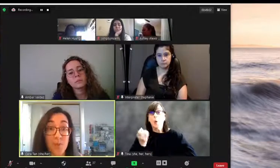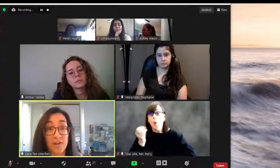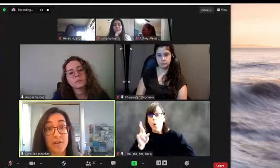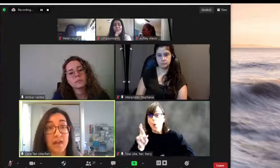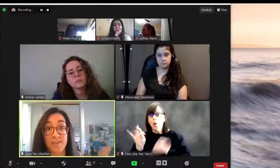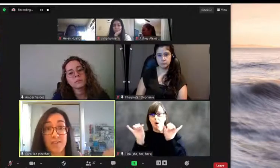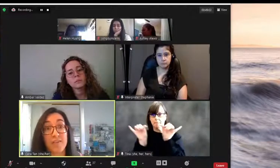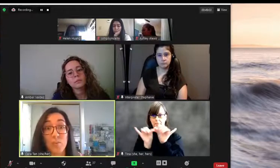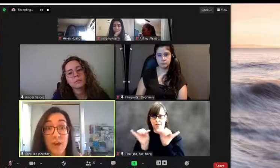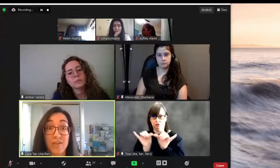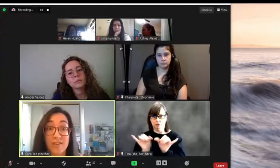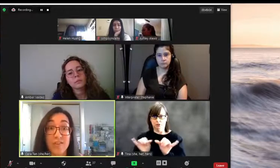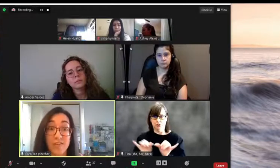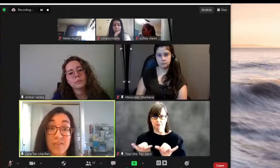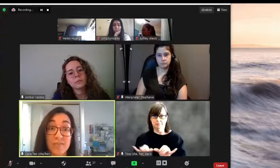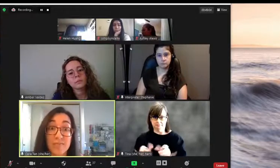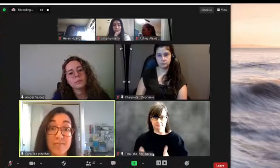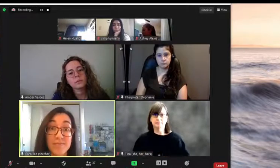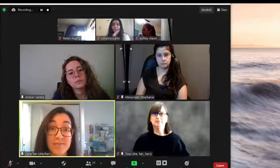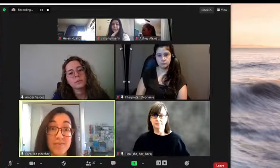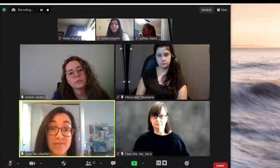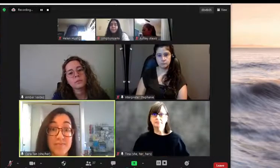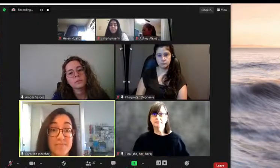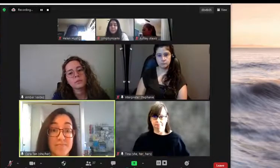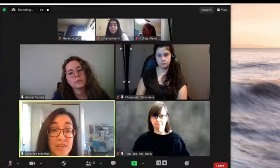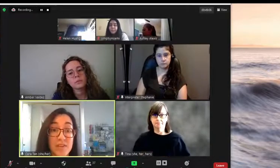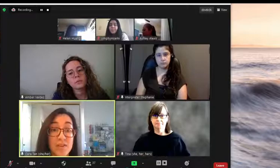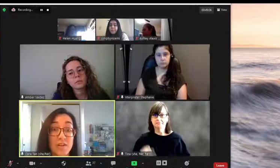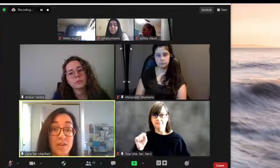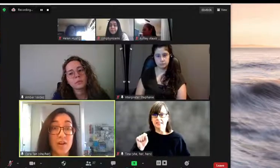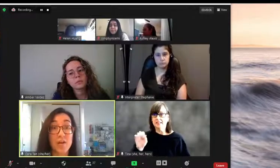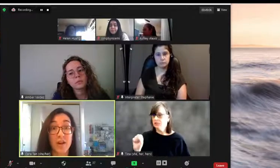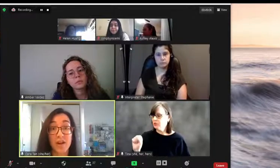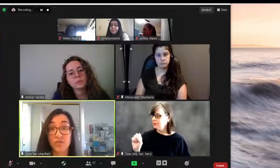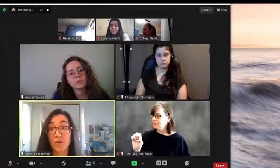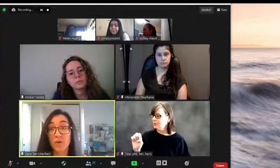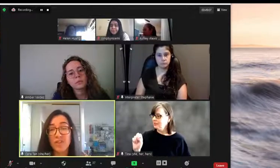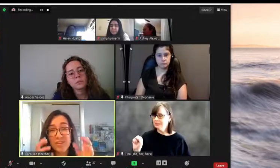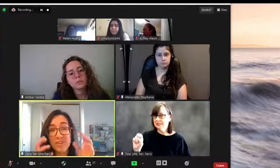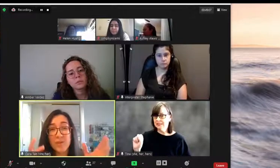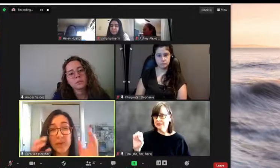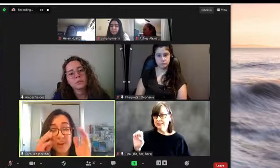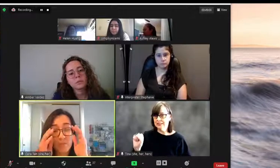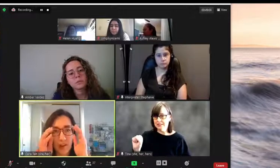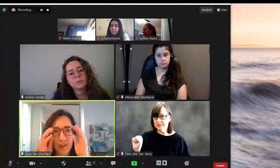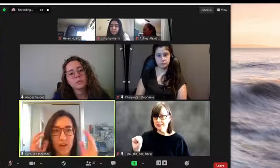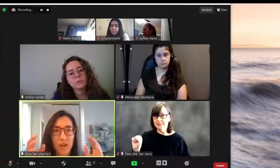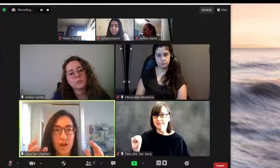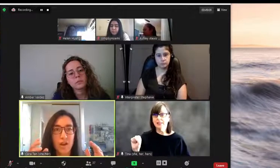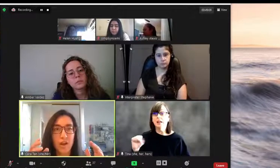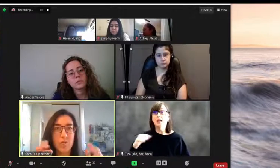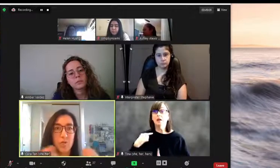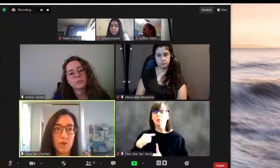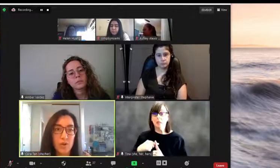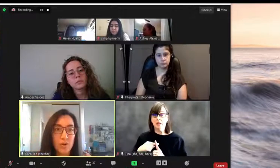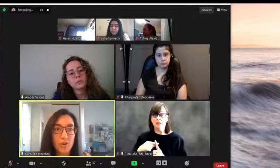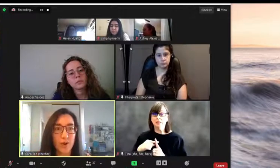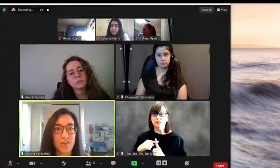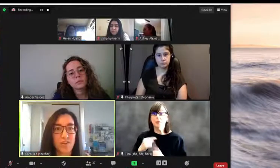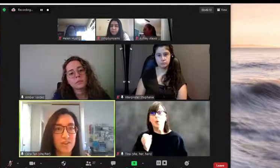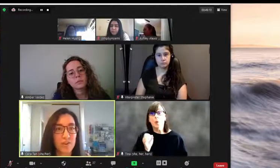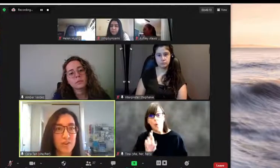help enhance in some way our senses, right? Good. Okay, so let's keep that in mind. An